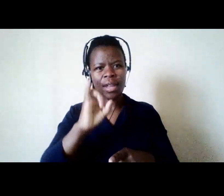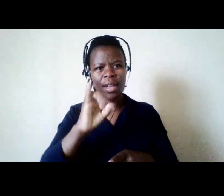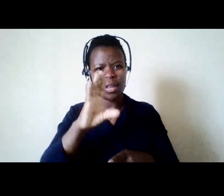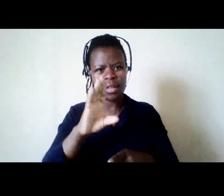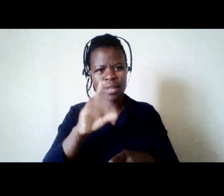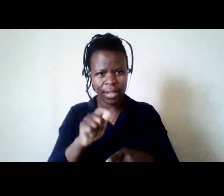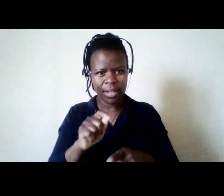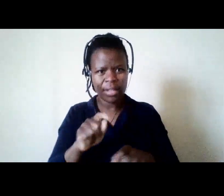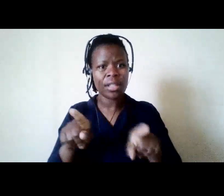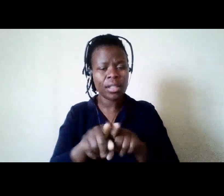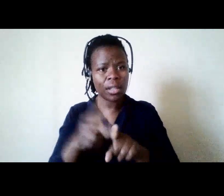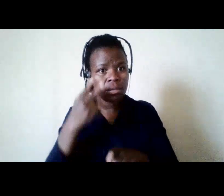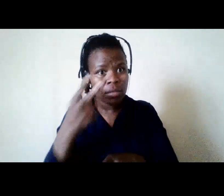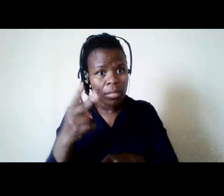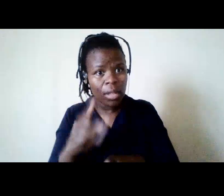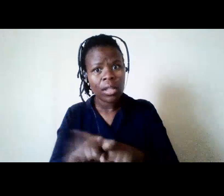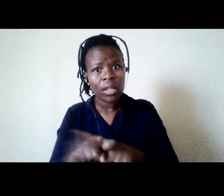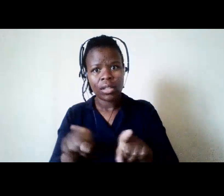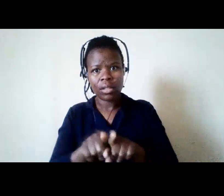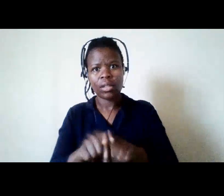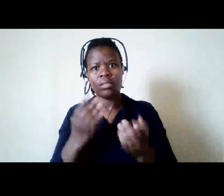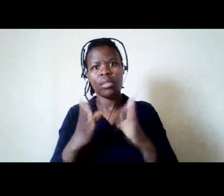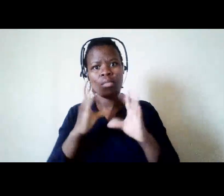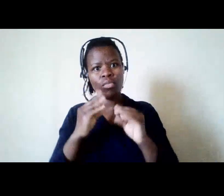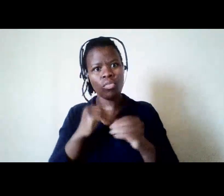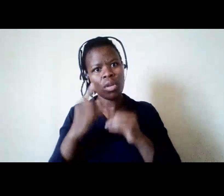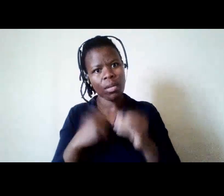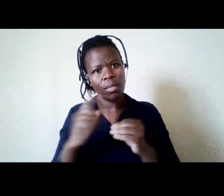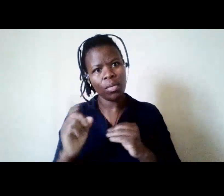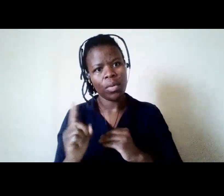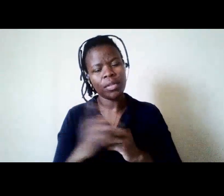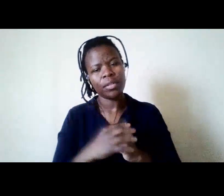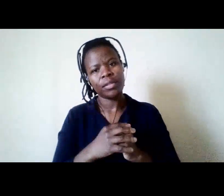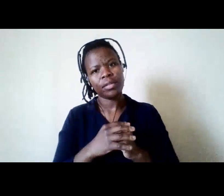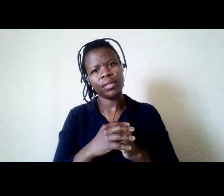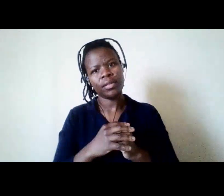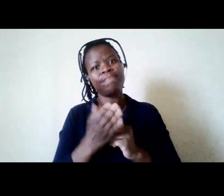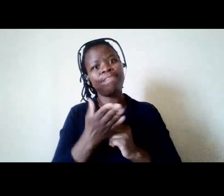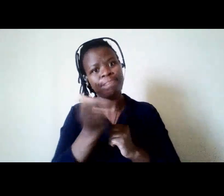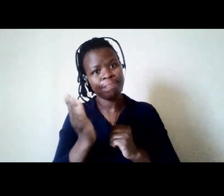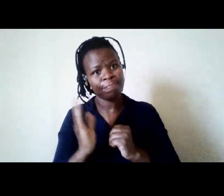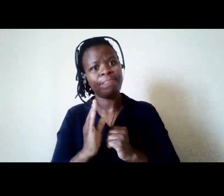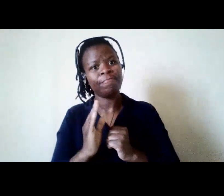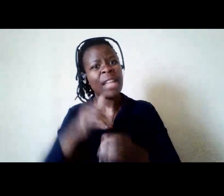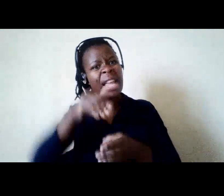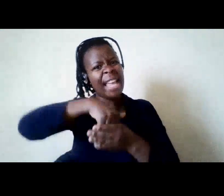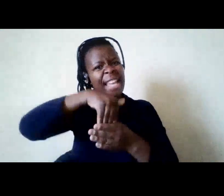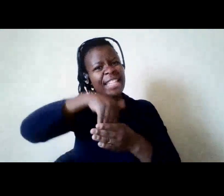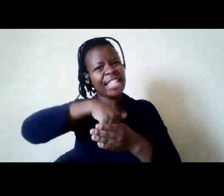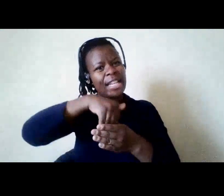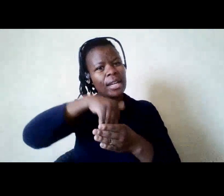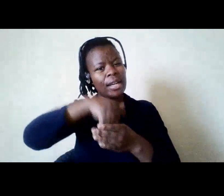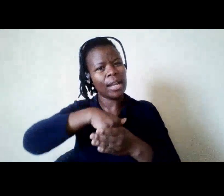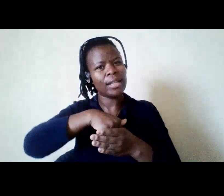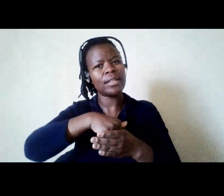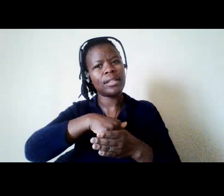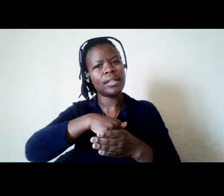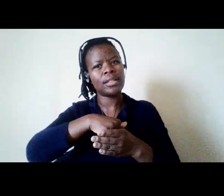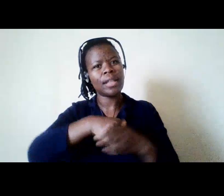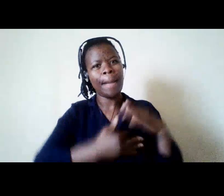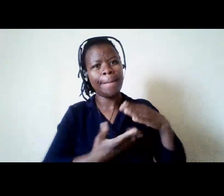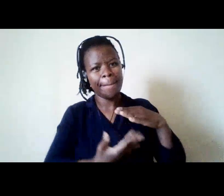about, Zuleika also speaks about this internalized oppression and those sorts of